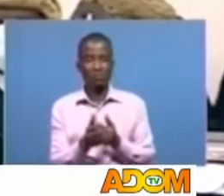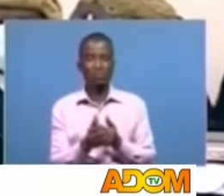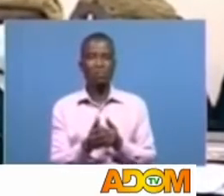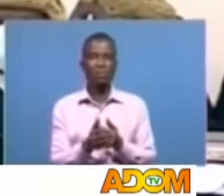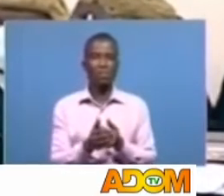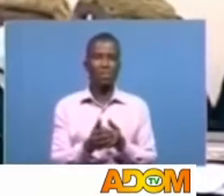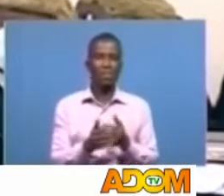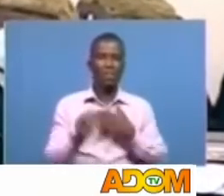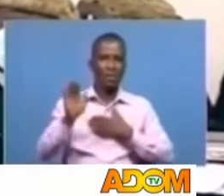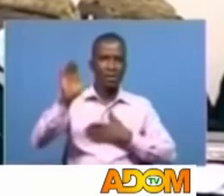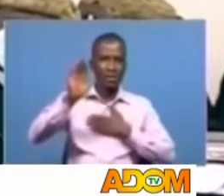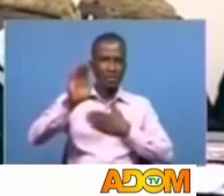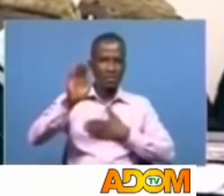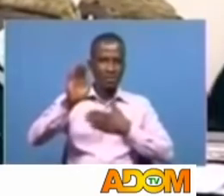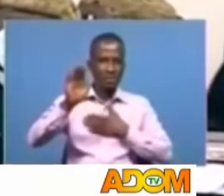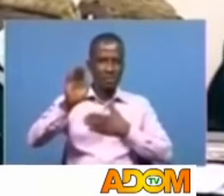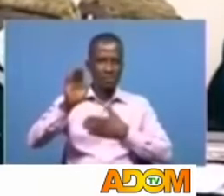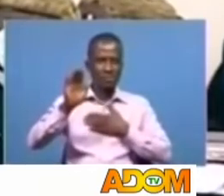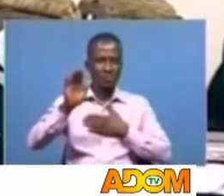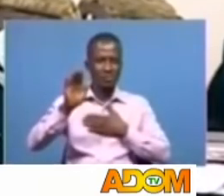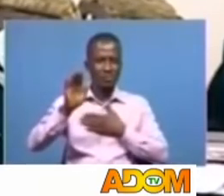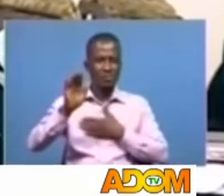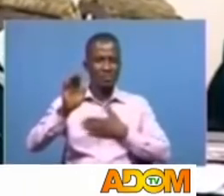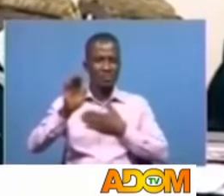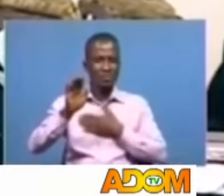refer your lordships to the ruling